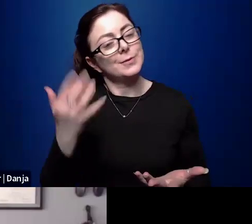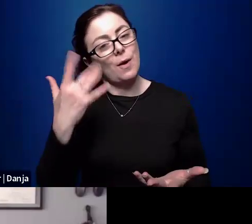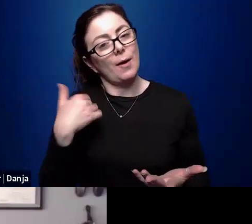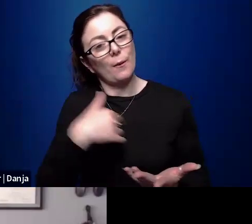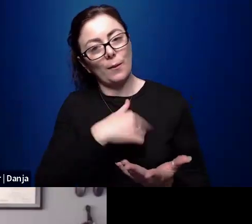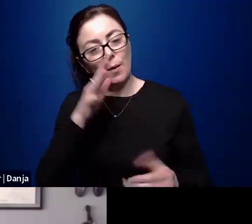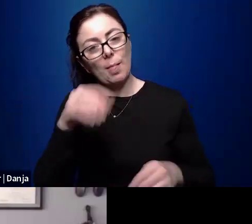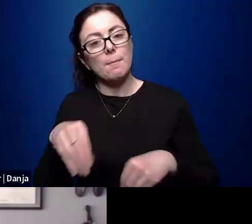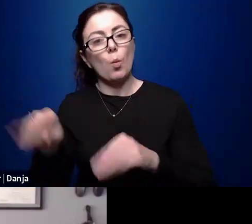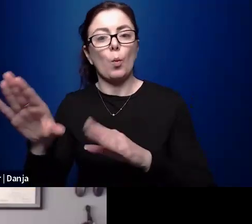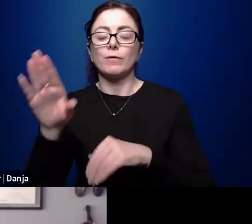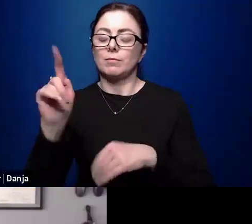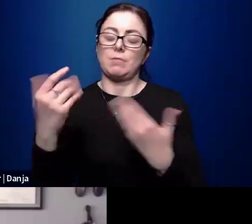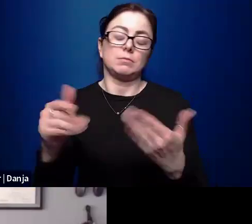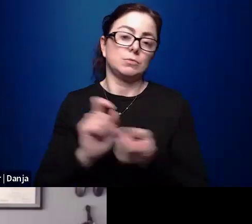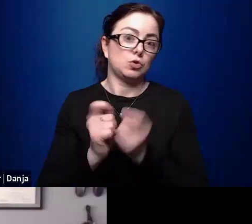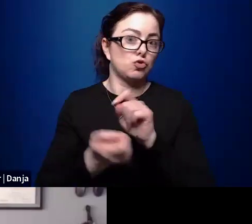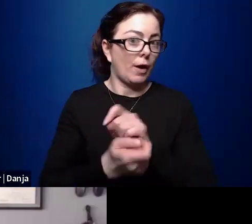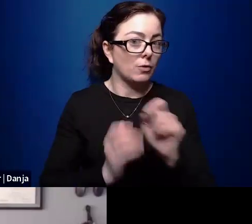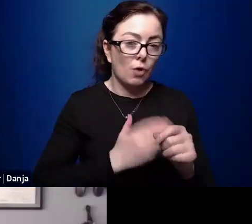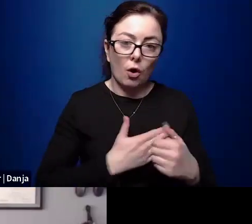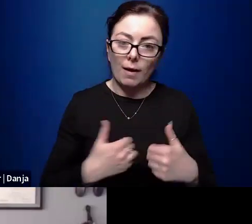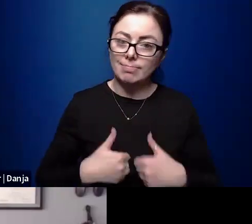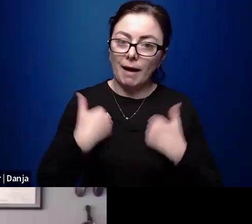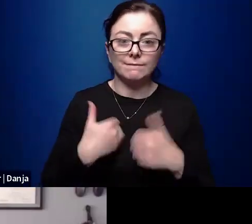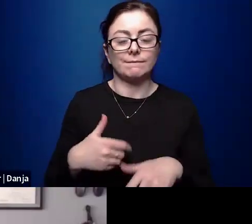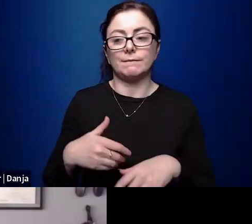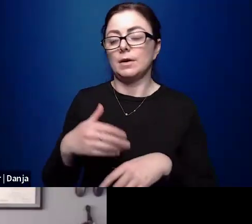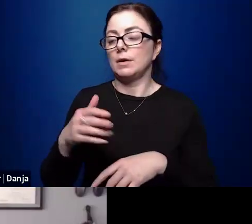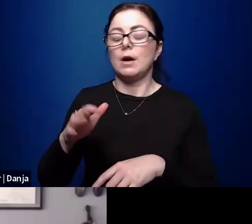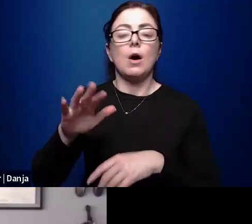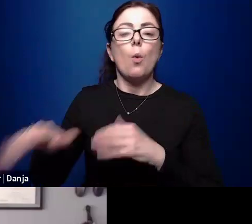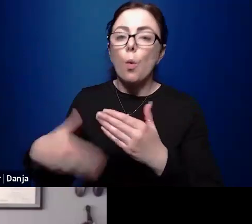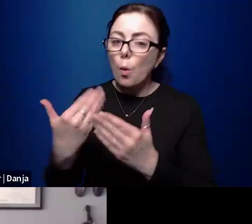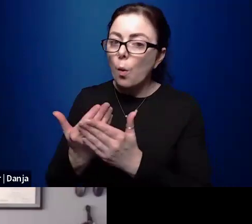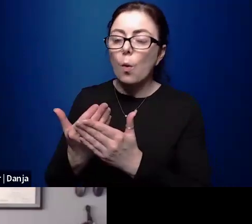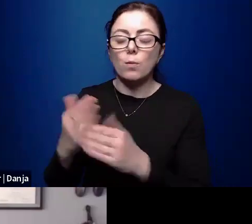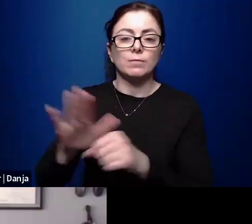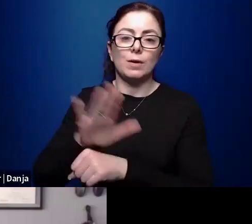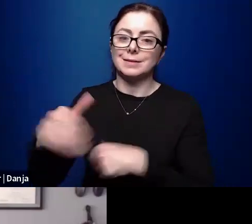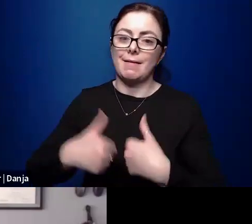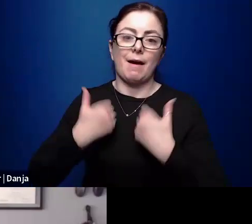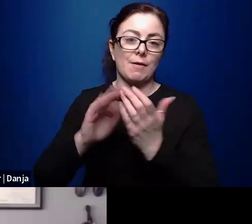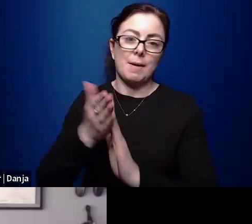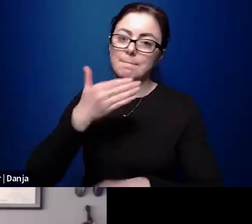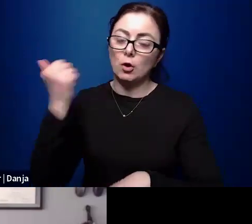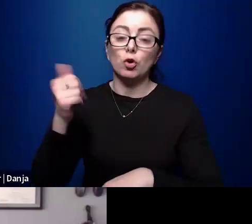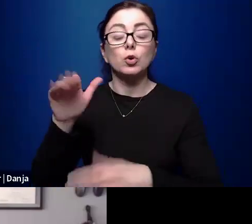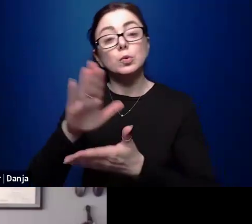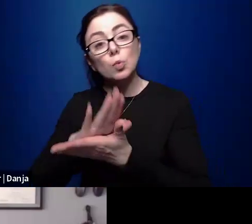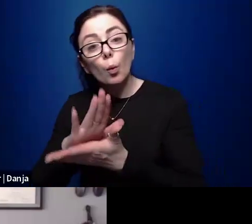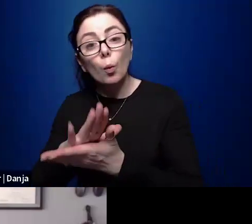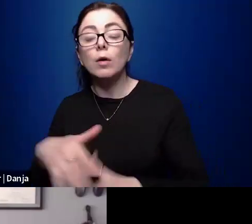But it was life changing. Like, just every part of his life got better. The school is better. His daily life is better.